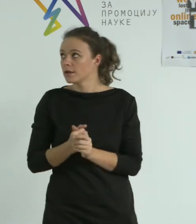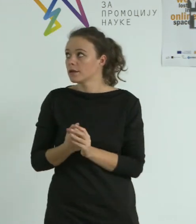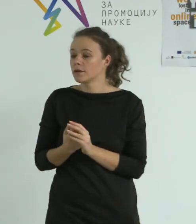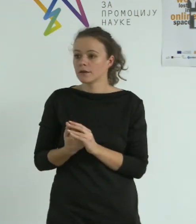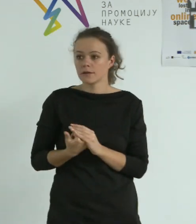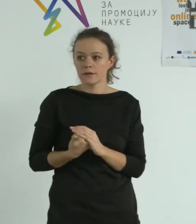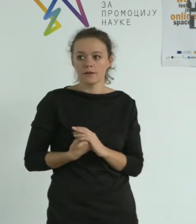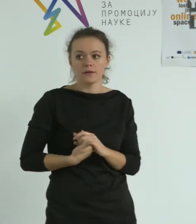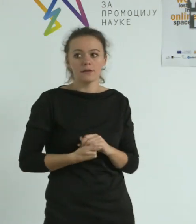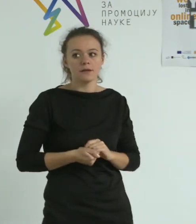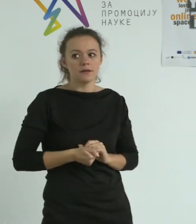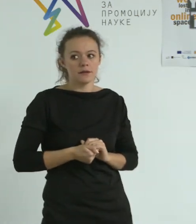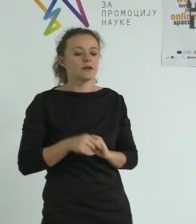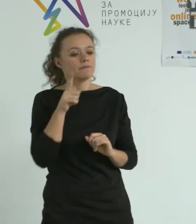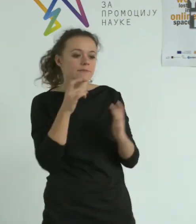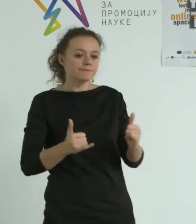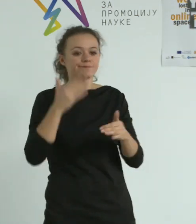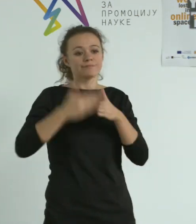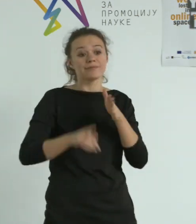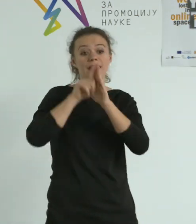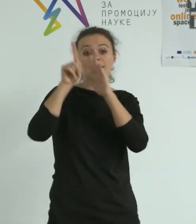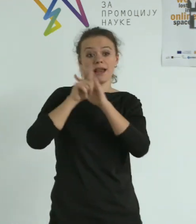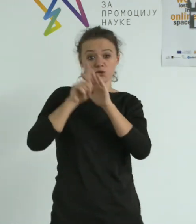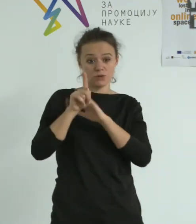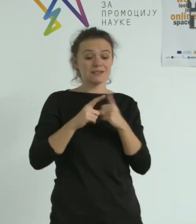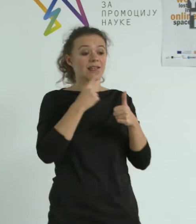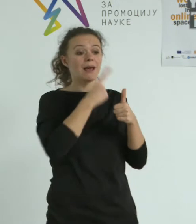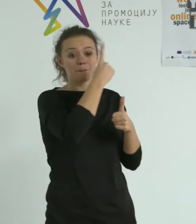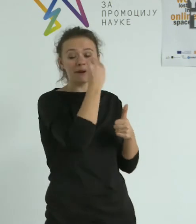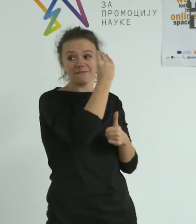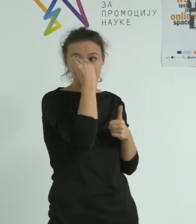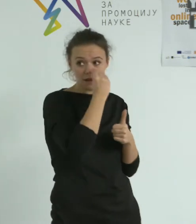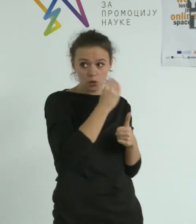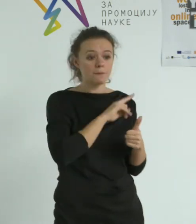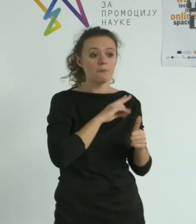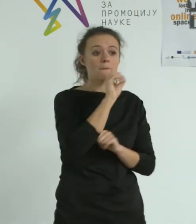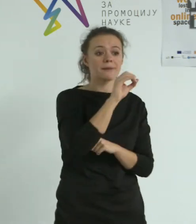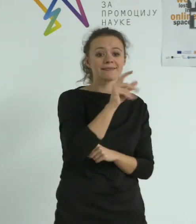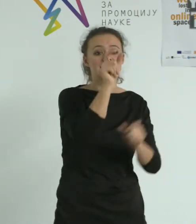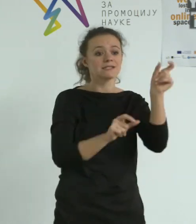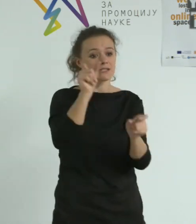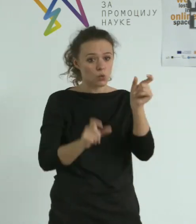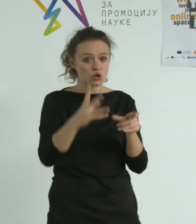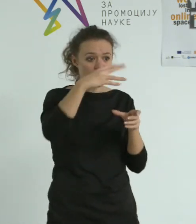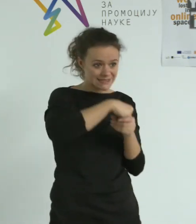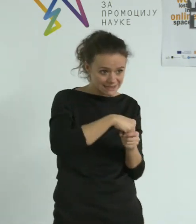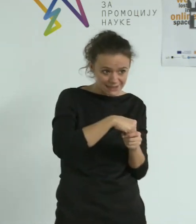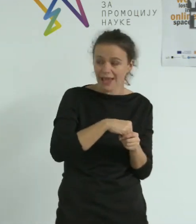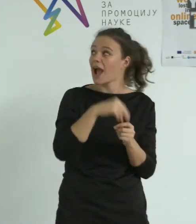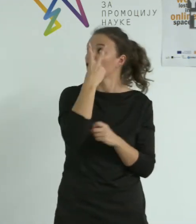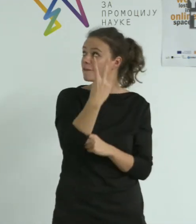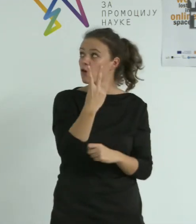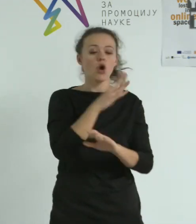What I wanted to say is like the results. On the first course, we had 15 participants, 2 of whom